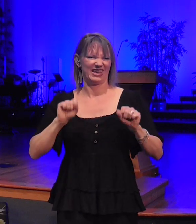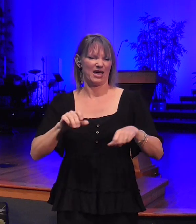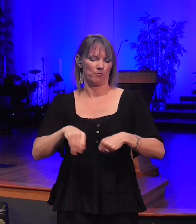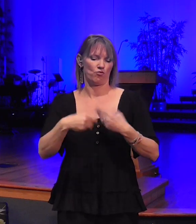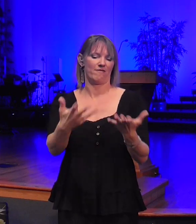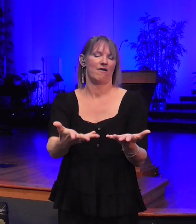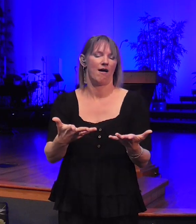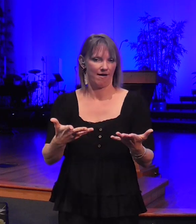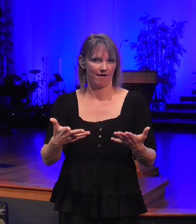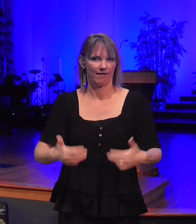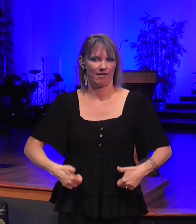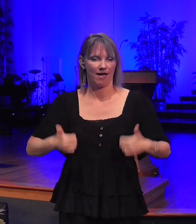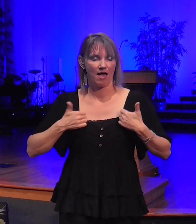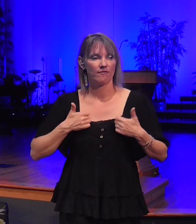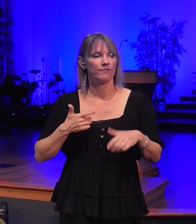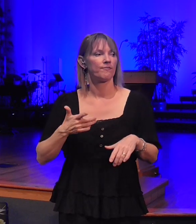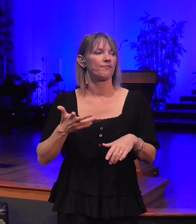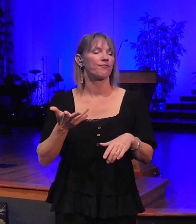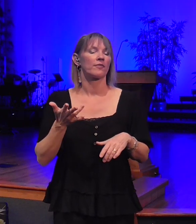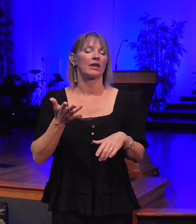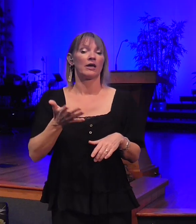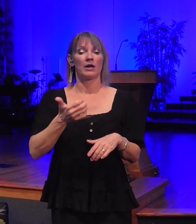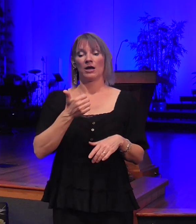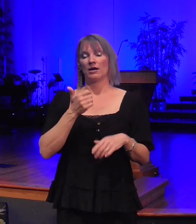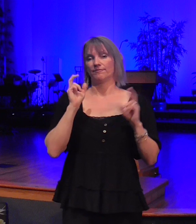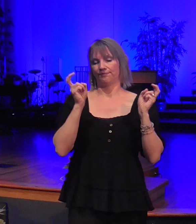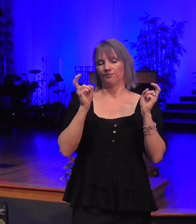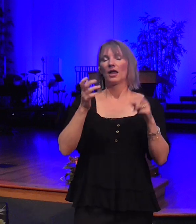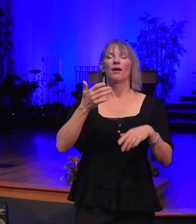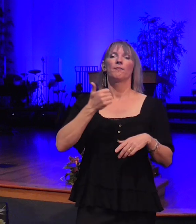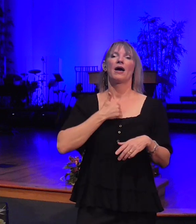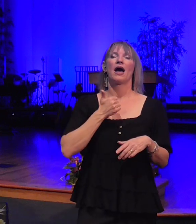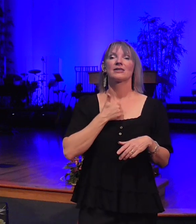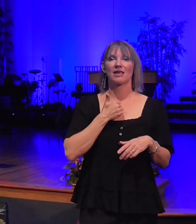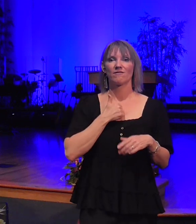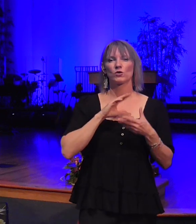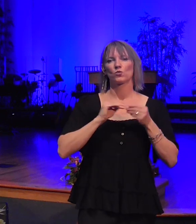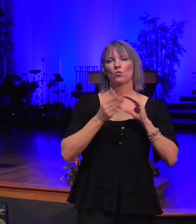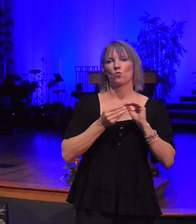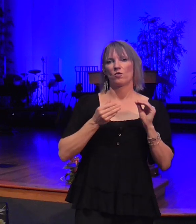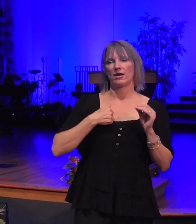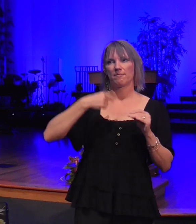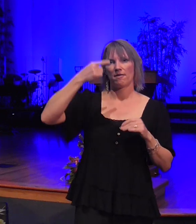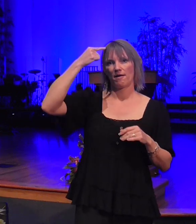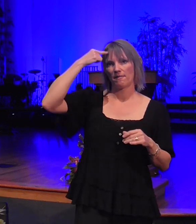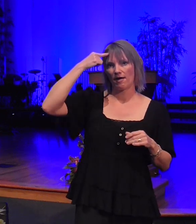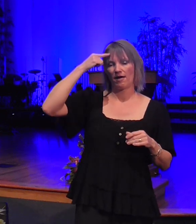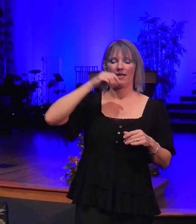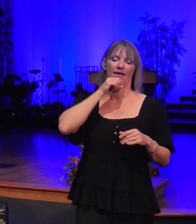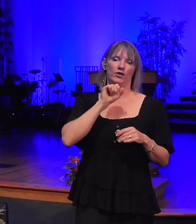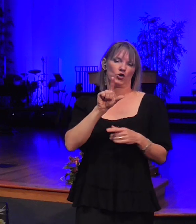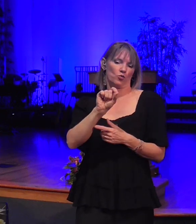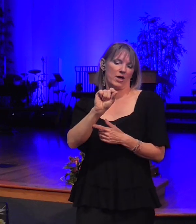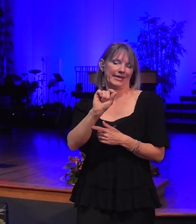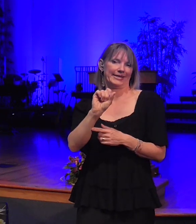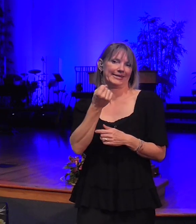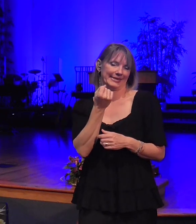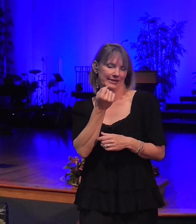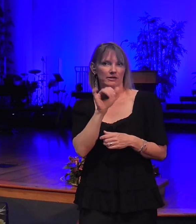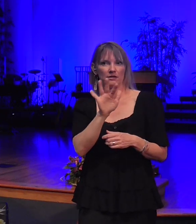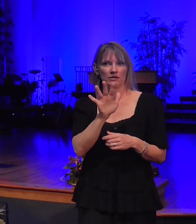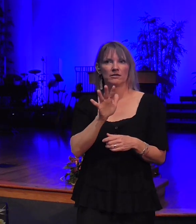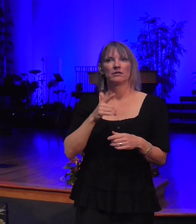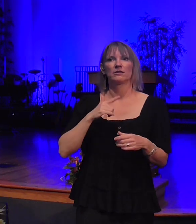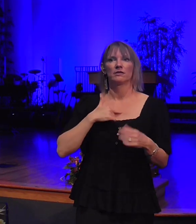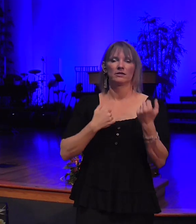man in my 20s, I formed the story in my mind that I was a good boy who was supporting this nice